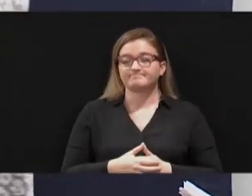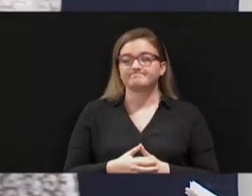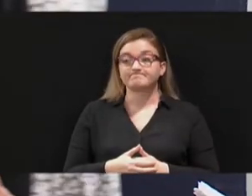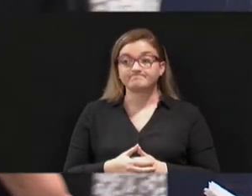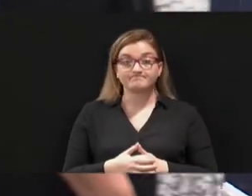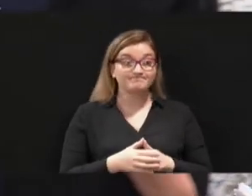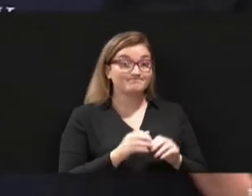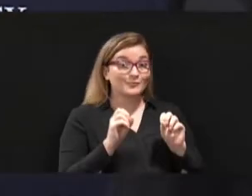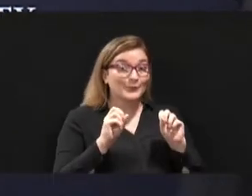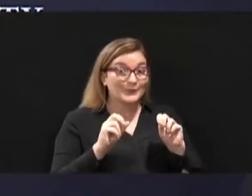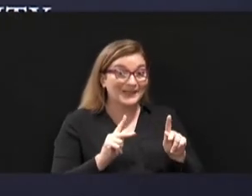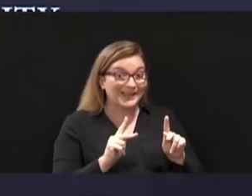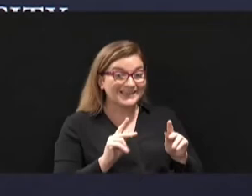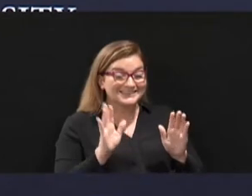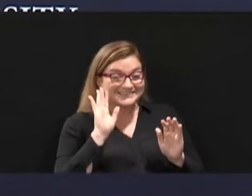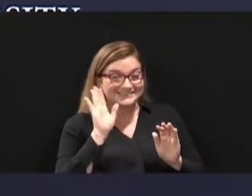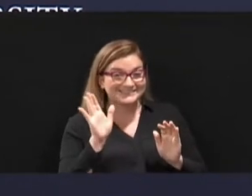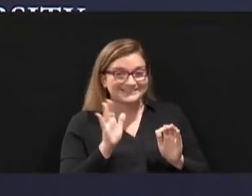Okay.